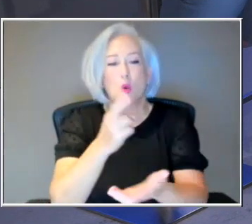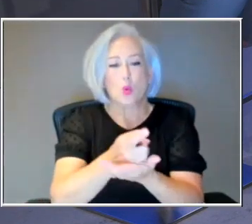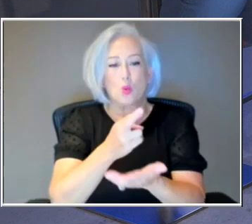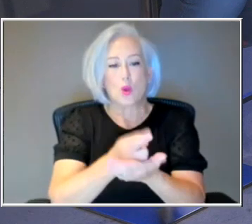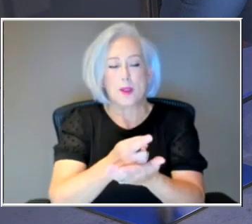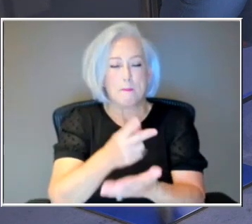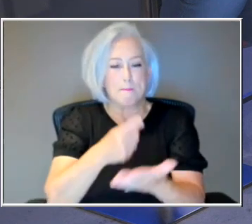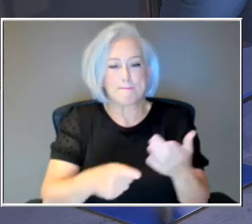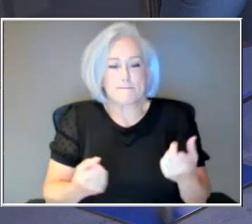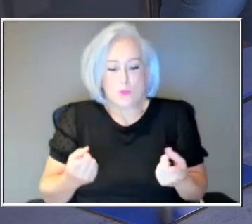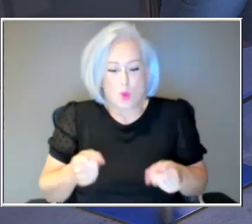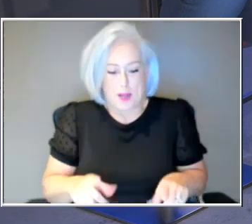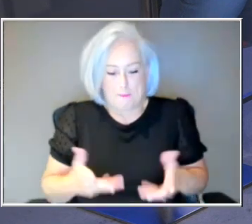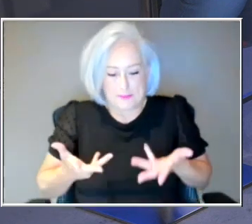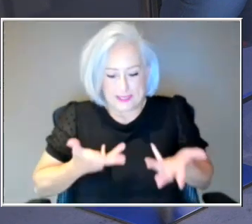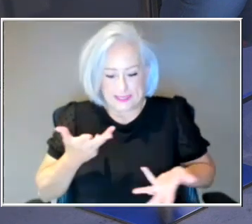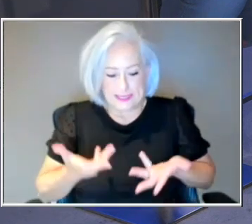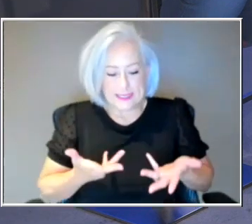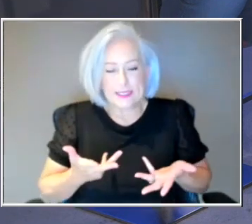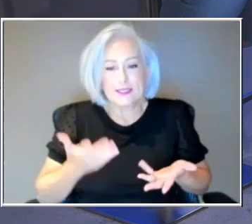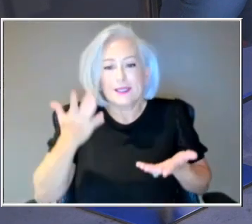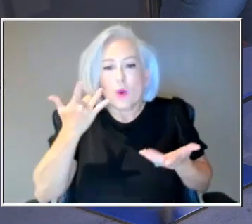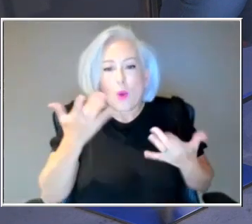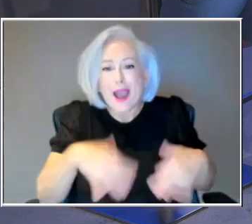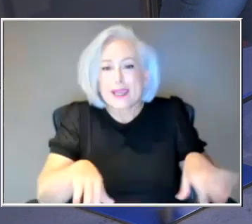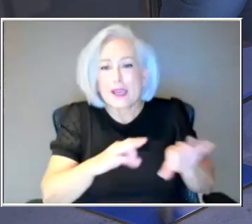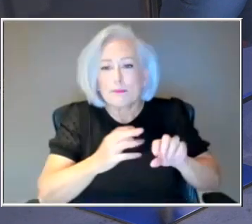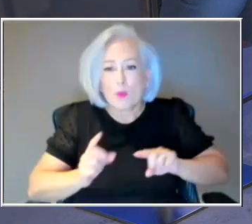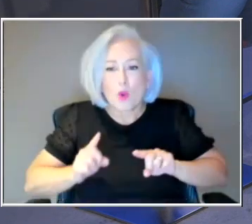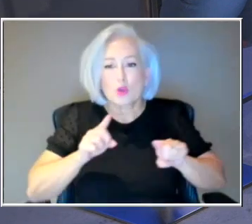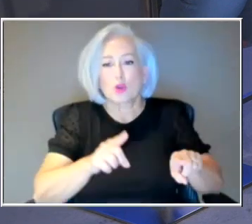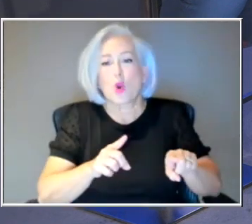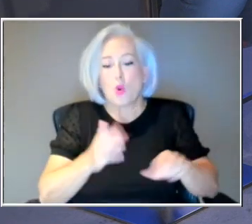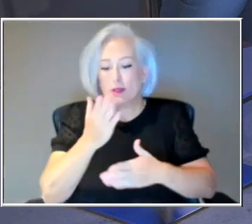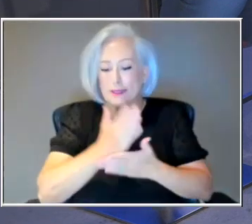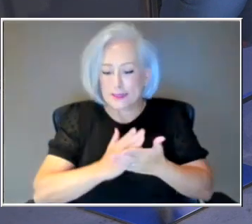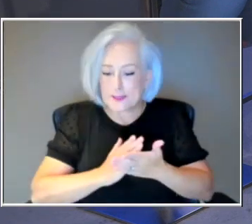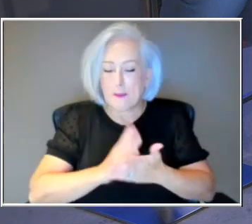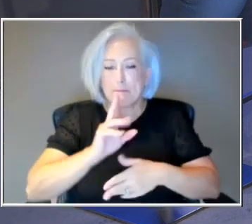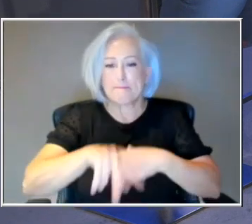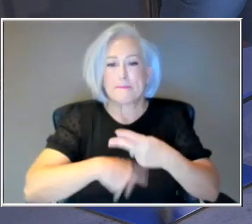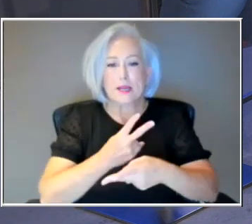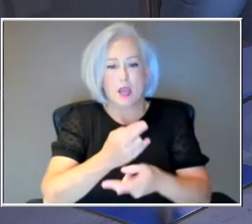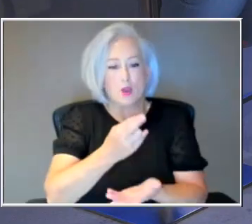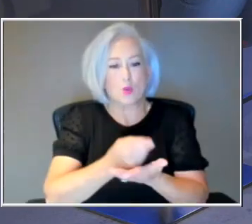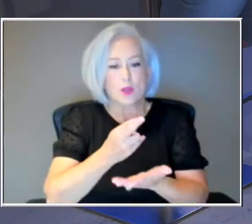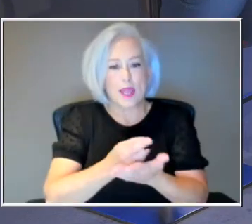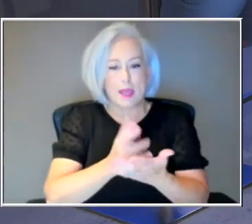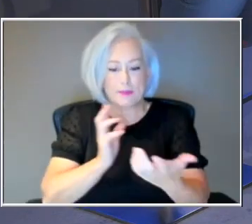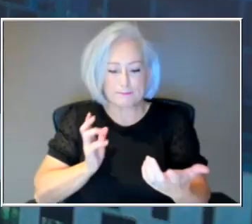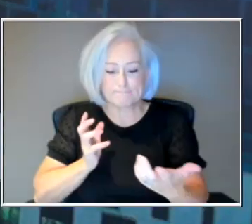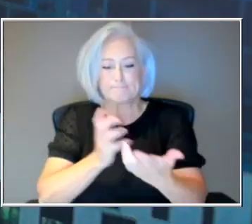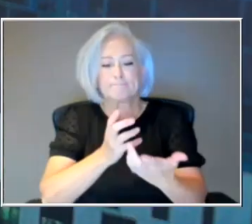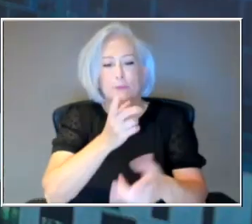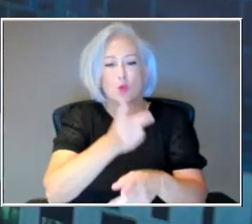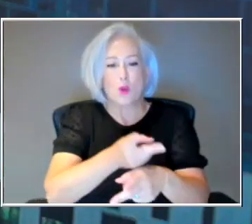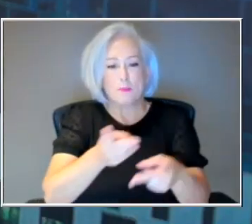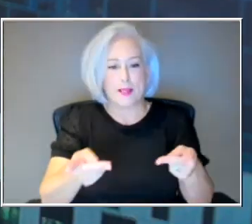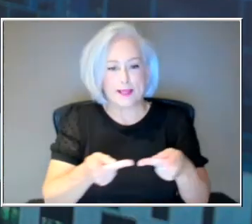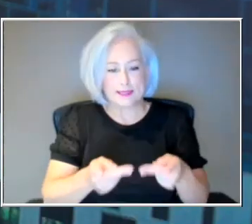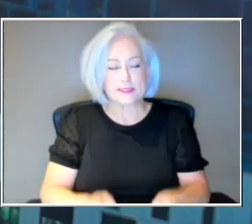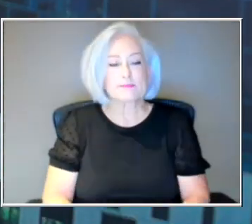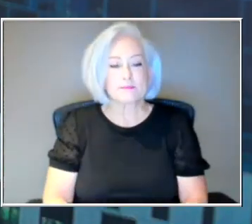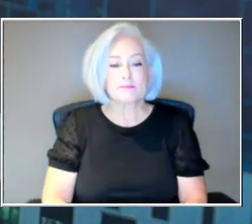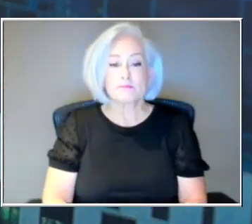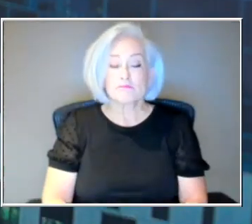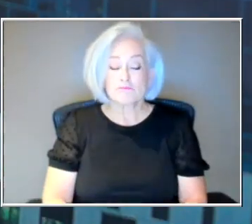person? Why is it so important that they do some type of rehab and get to the right place? Yeah, so we've actually, as some of the research, and a lot of